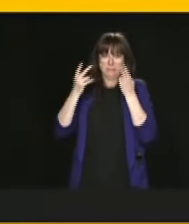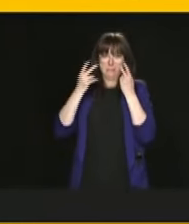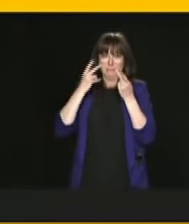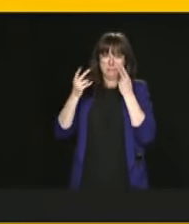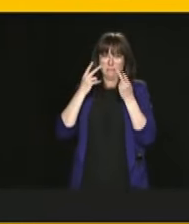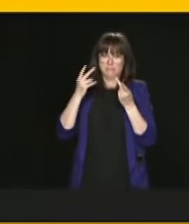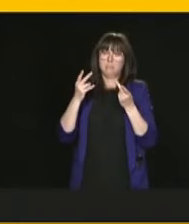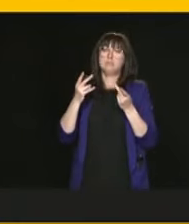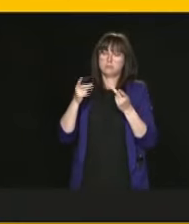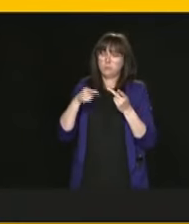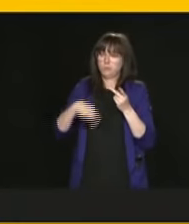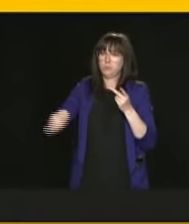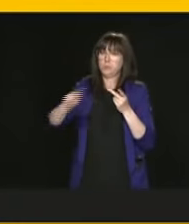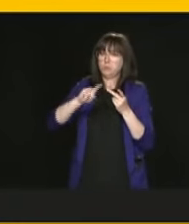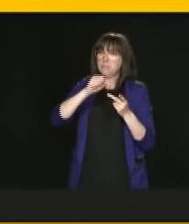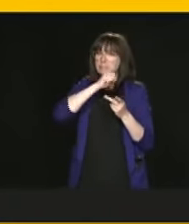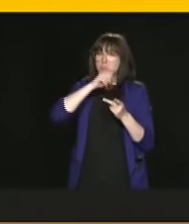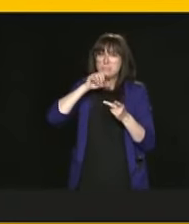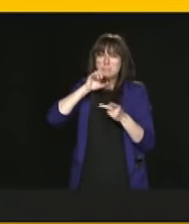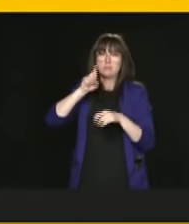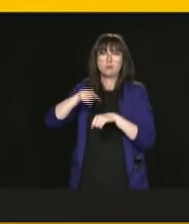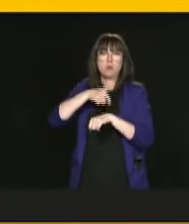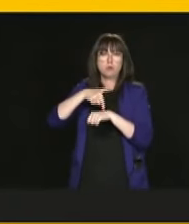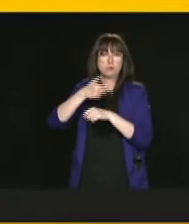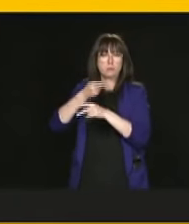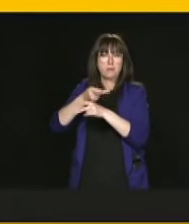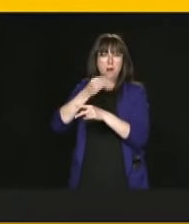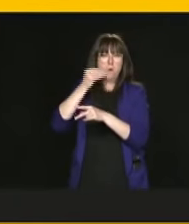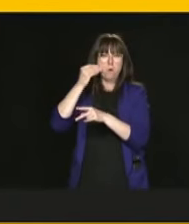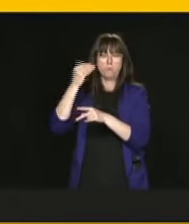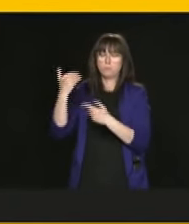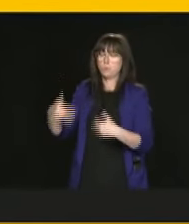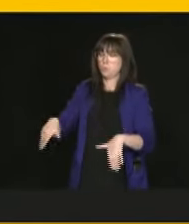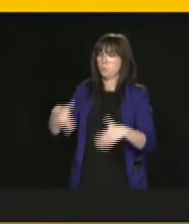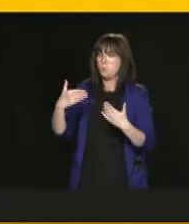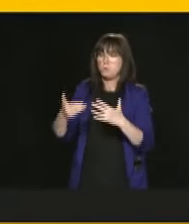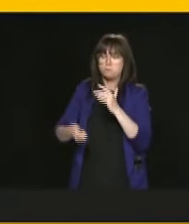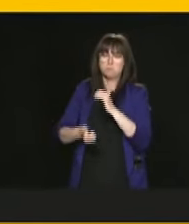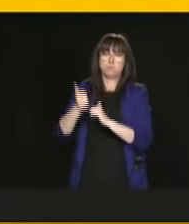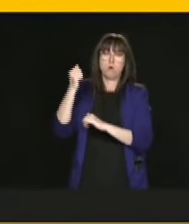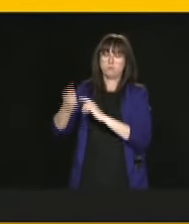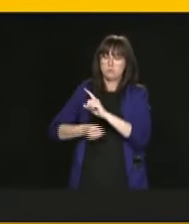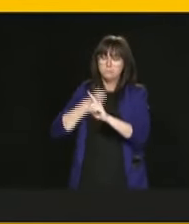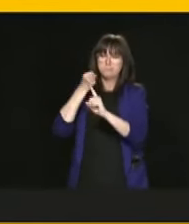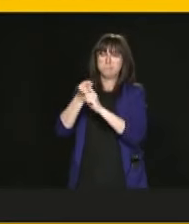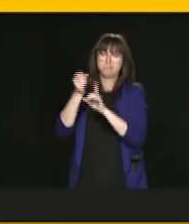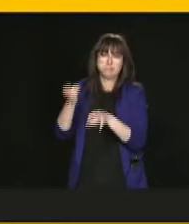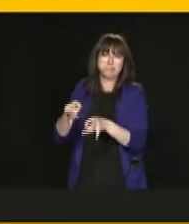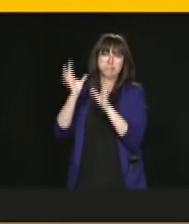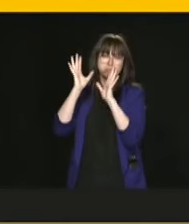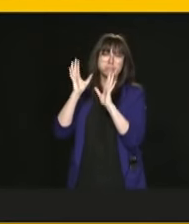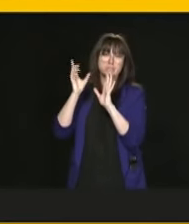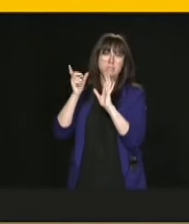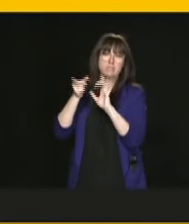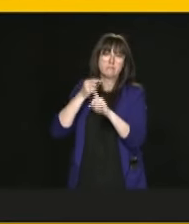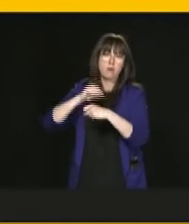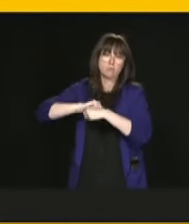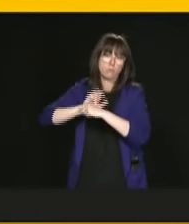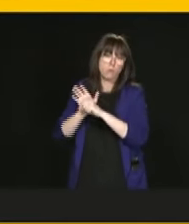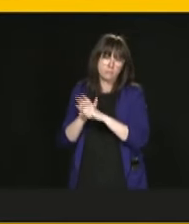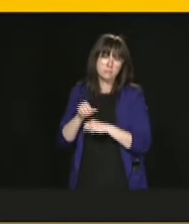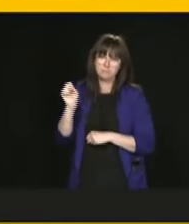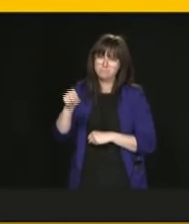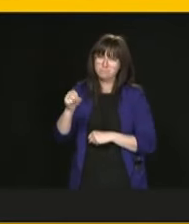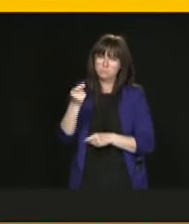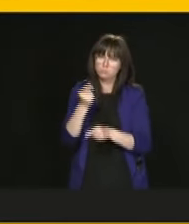care facilities, are being, by a vast proportion, heavily impacted by this. It's a question, as a human being, I